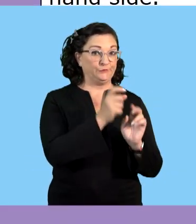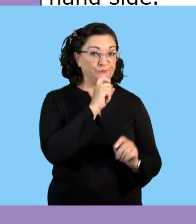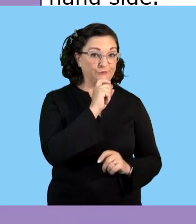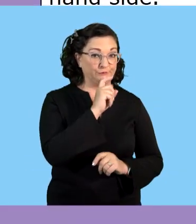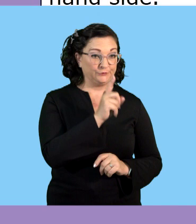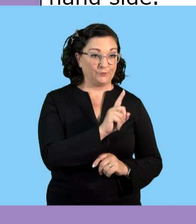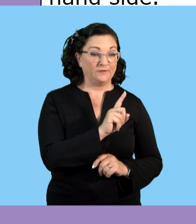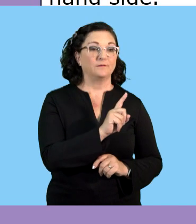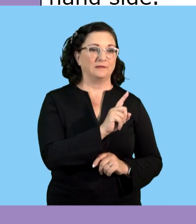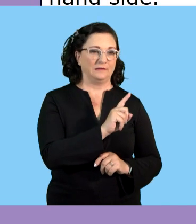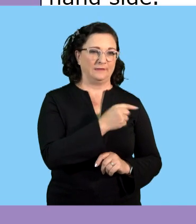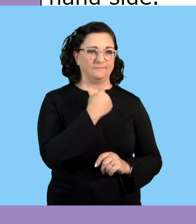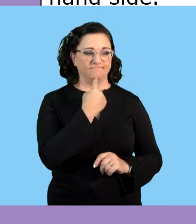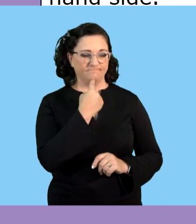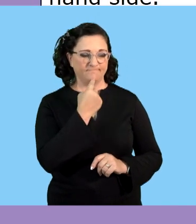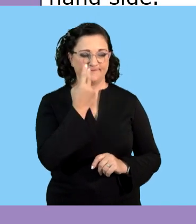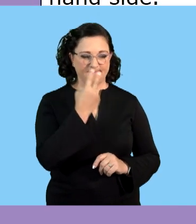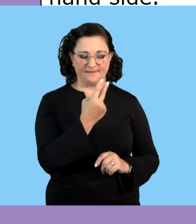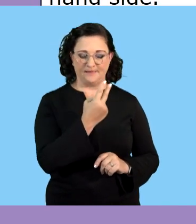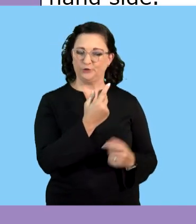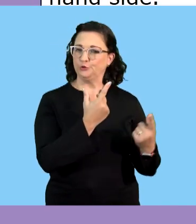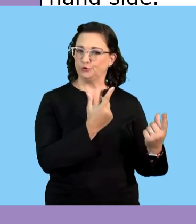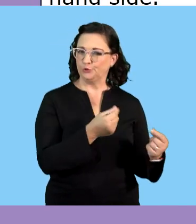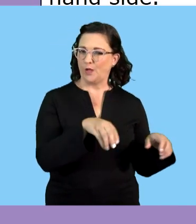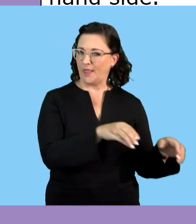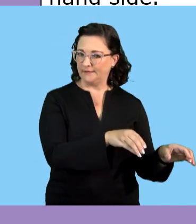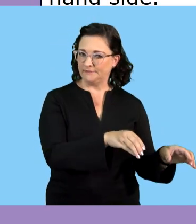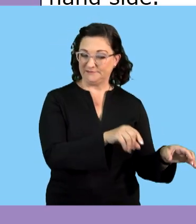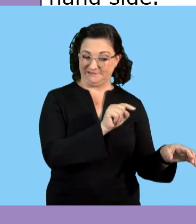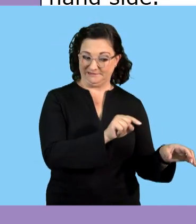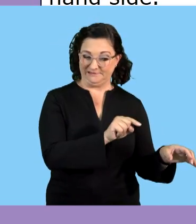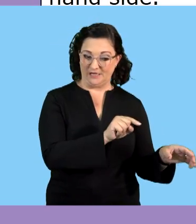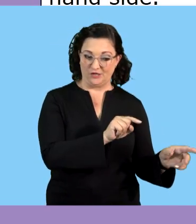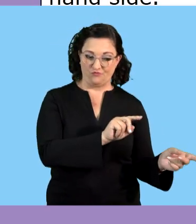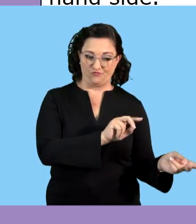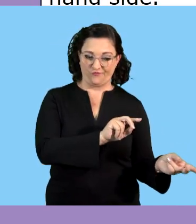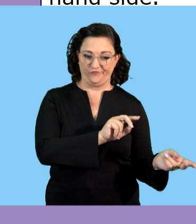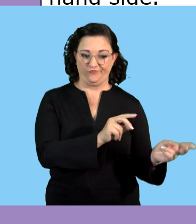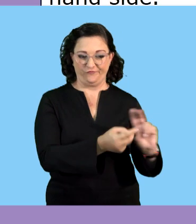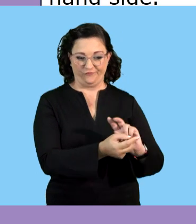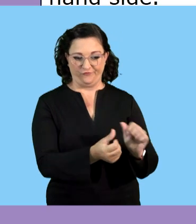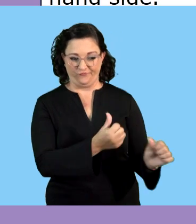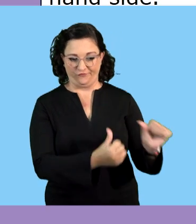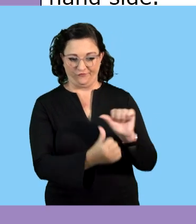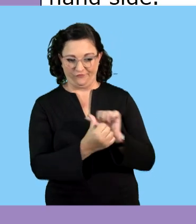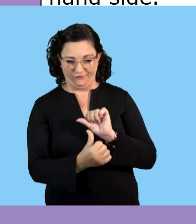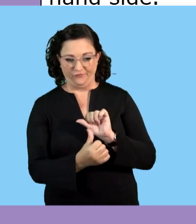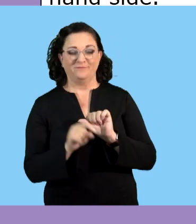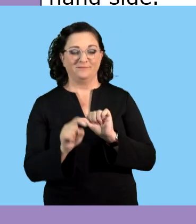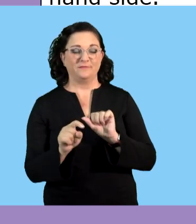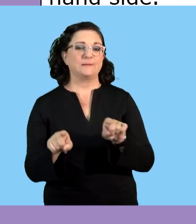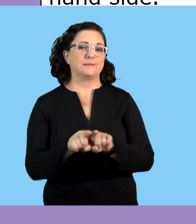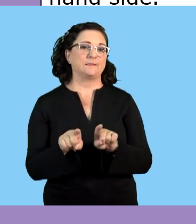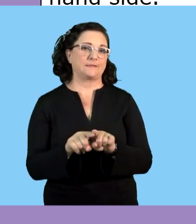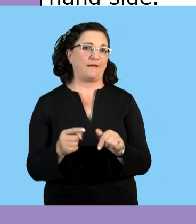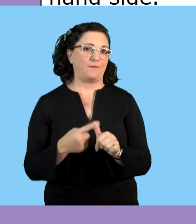again, identify the action that was taken and reverse those actions to get back to the same place. And